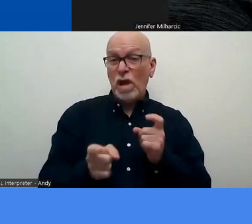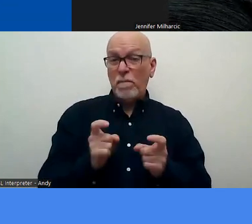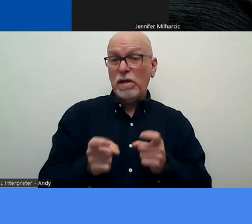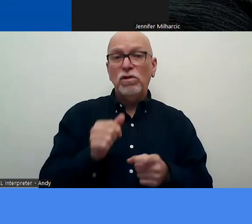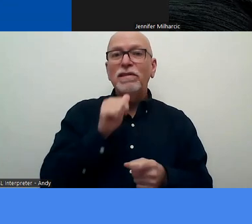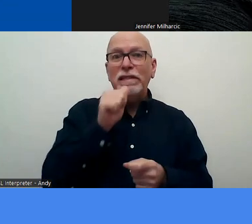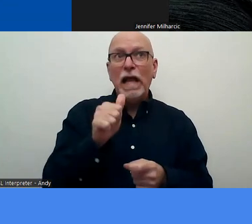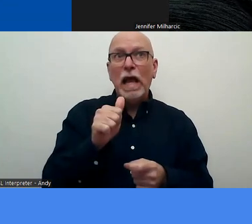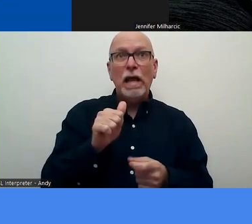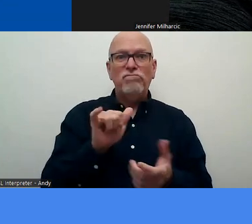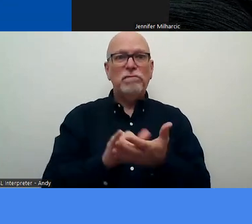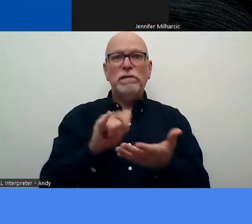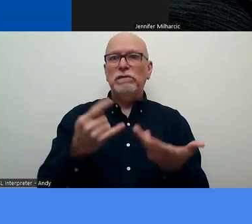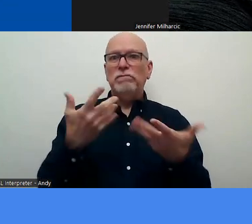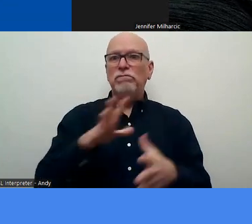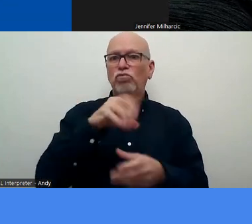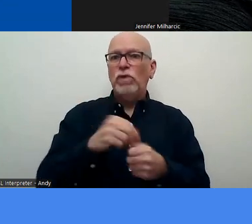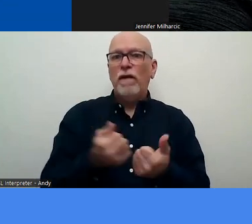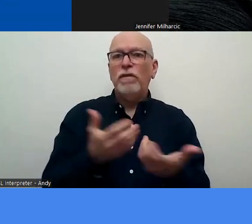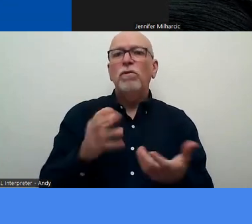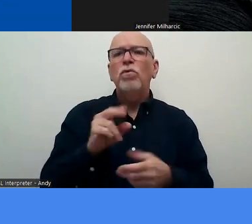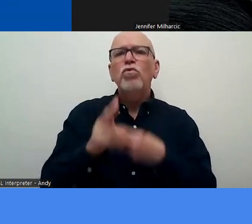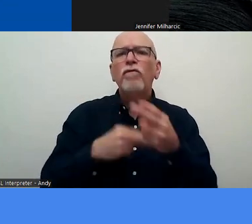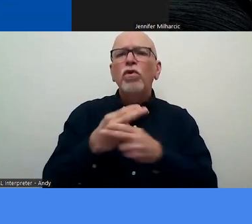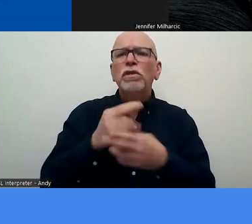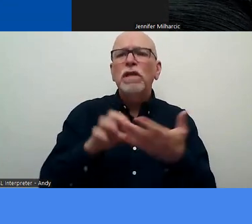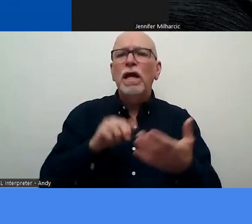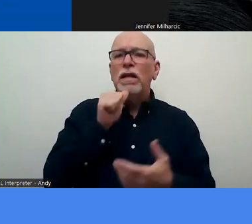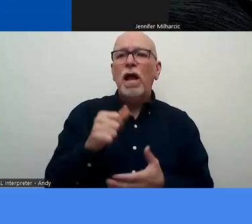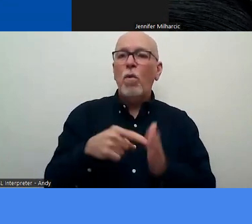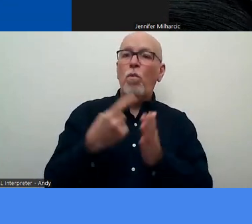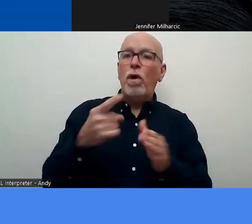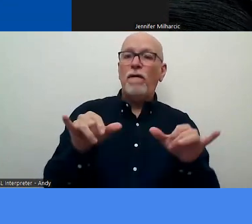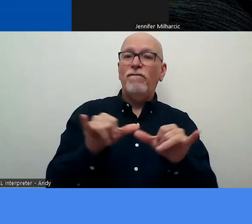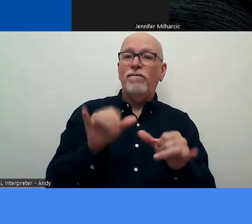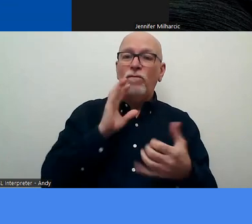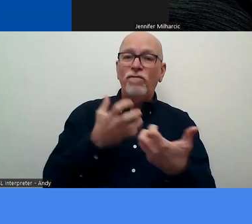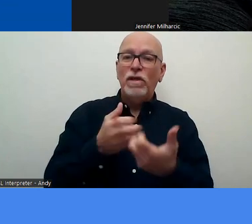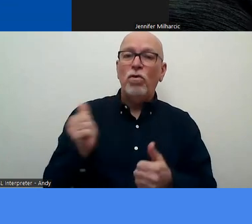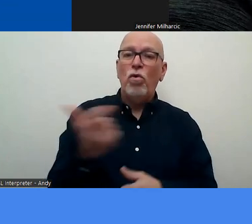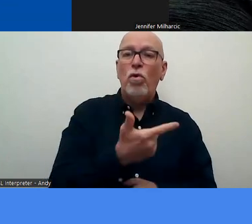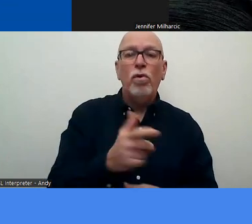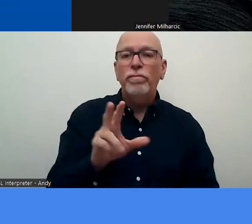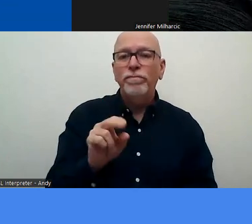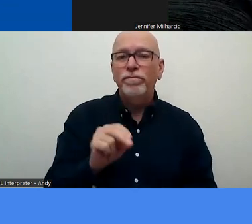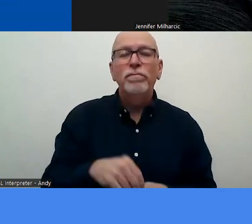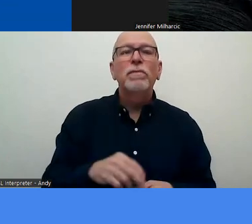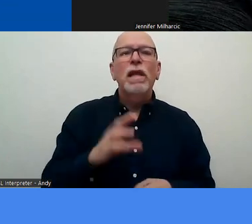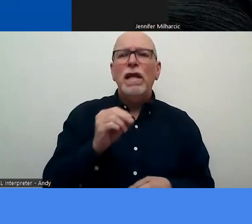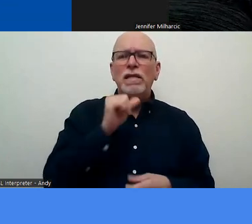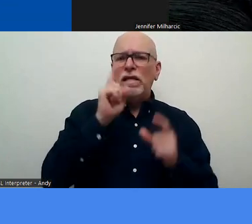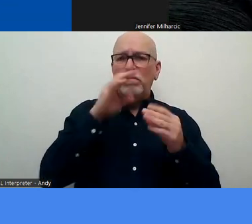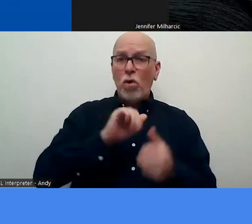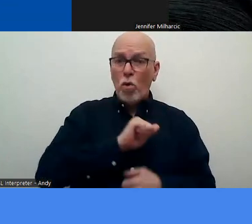all inclusive universal design is not a one size fits all nor is it expected that all